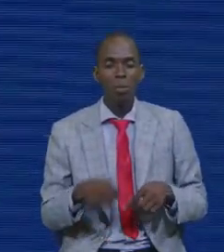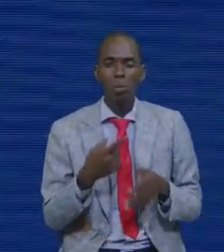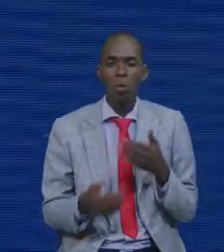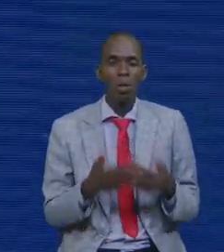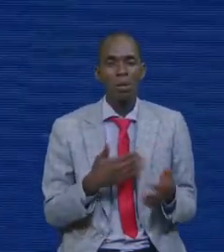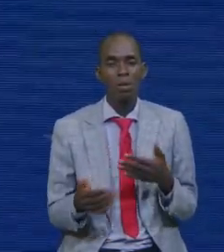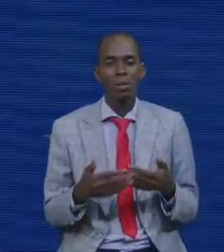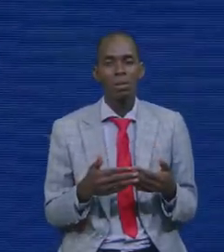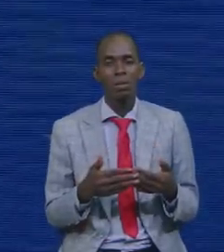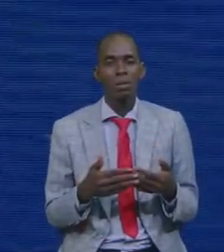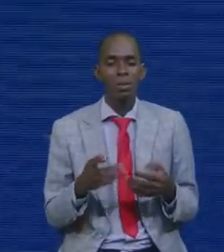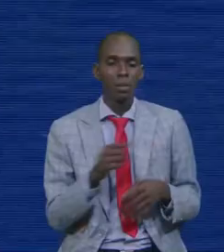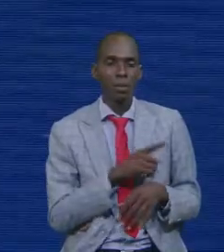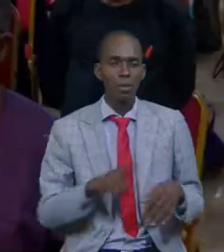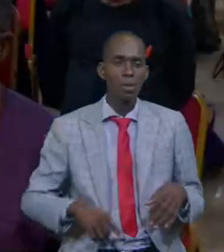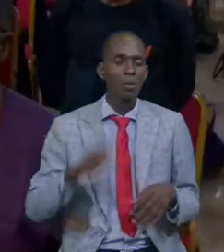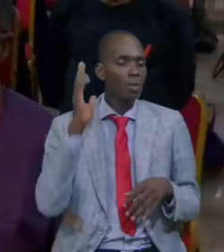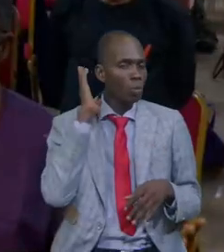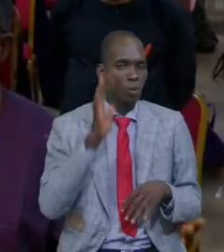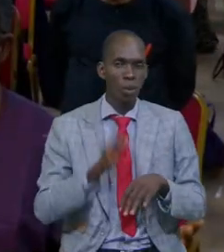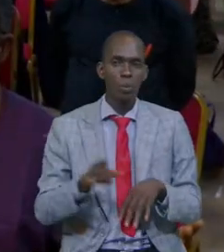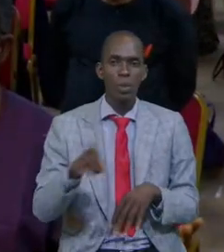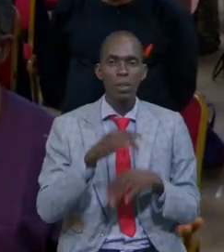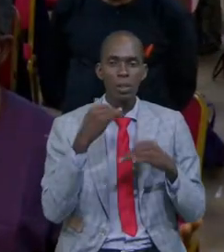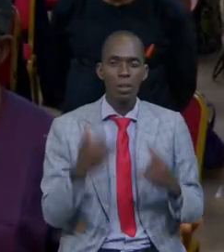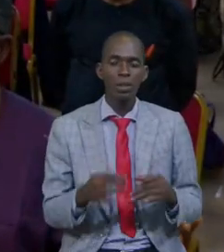the Lord will touch you right now.